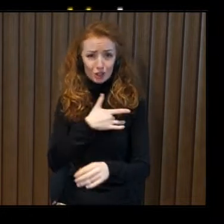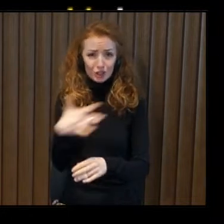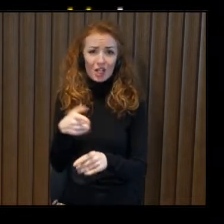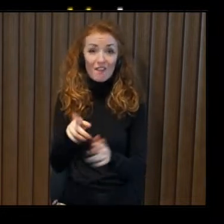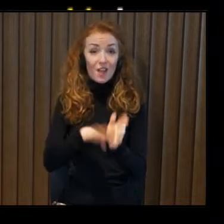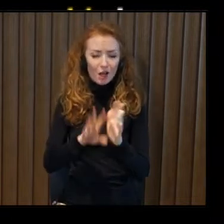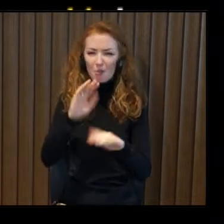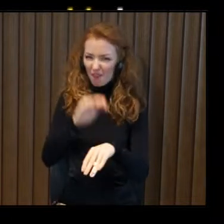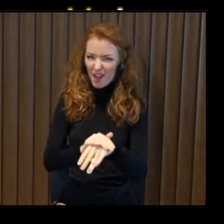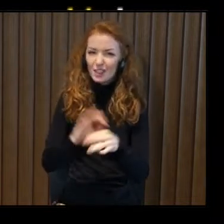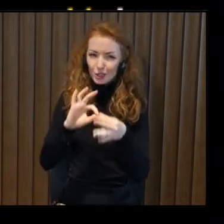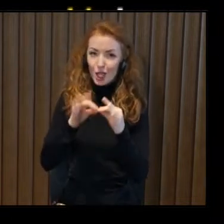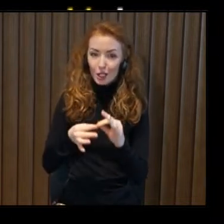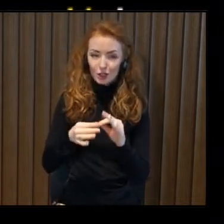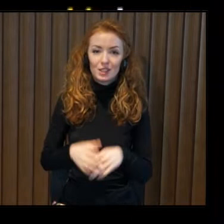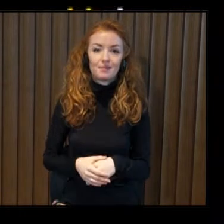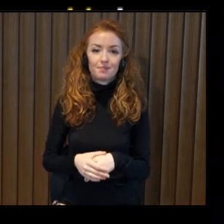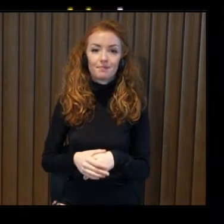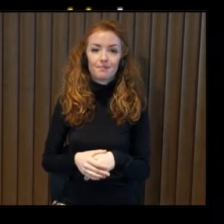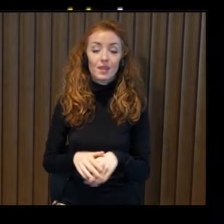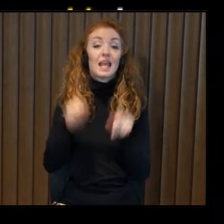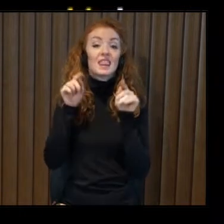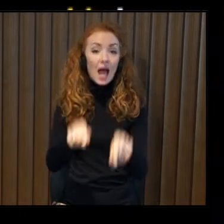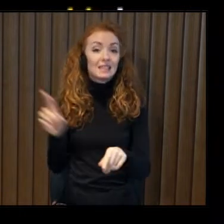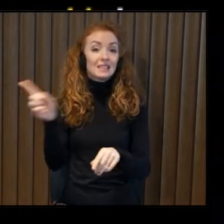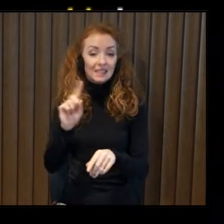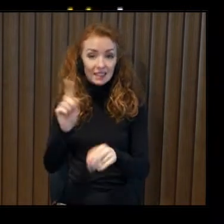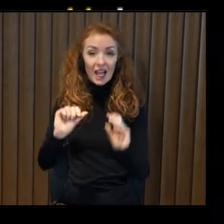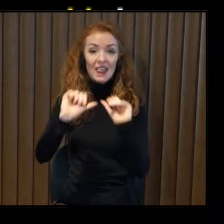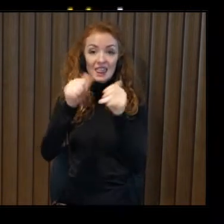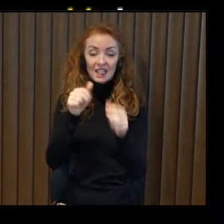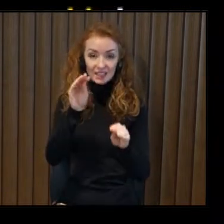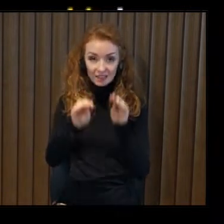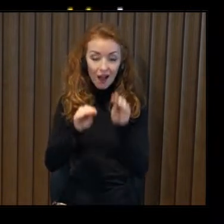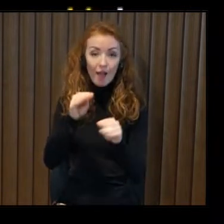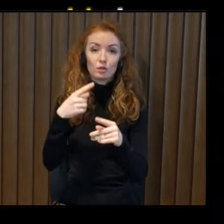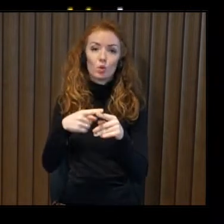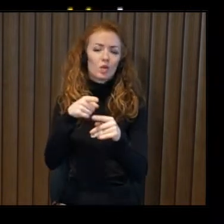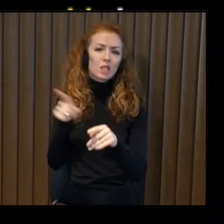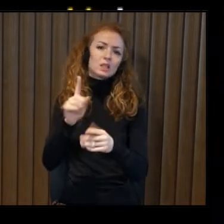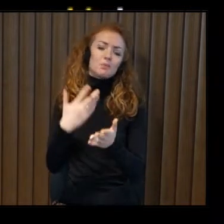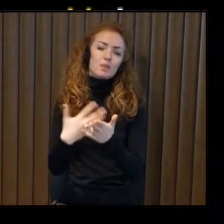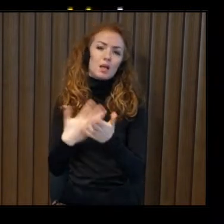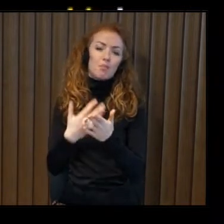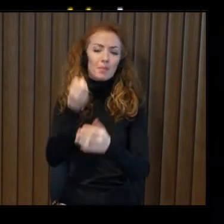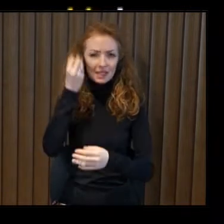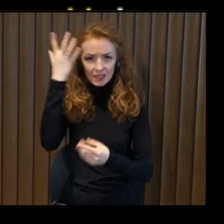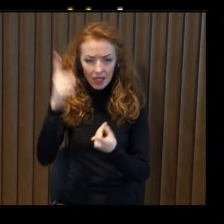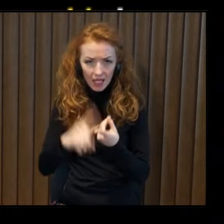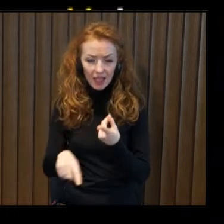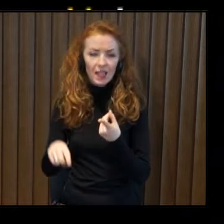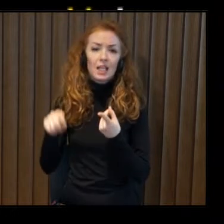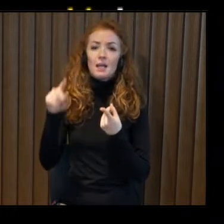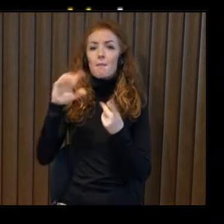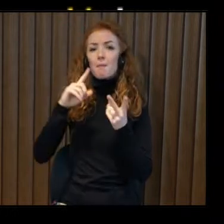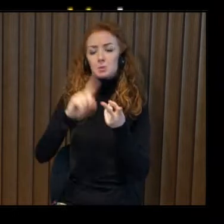down to the design of, and we can put anything in that blank. We can put technology, we can put education systems, we can put healthcare